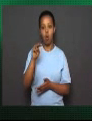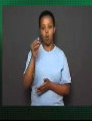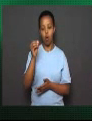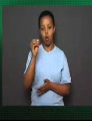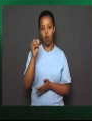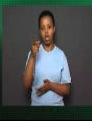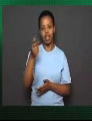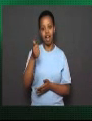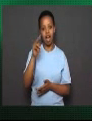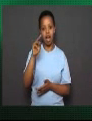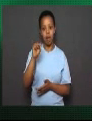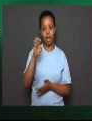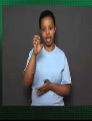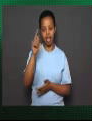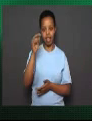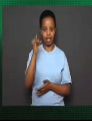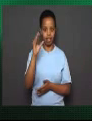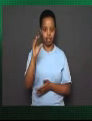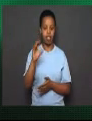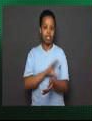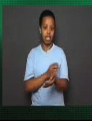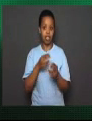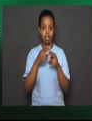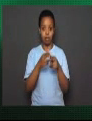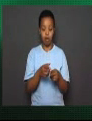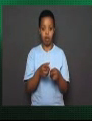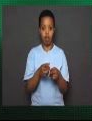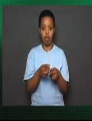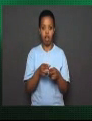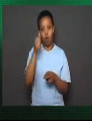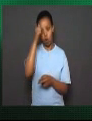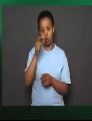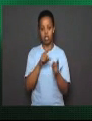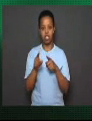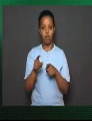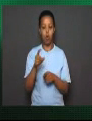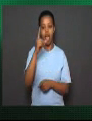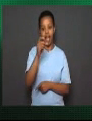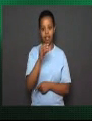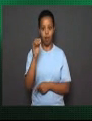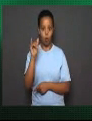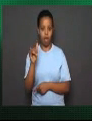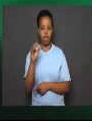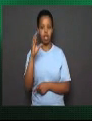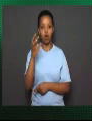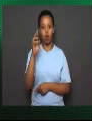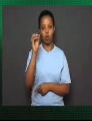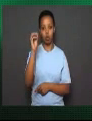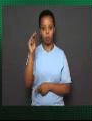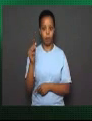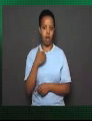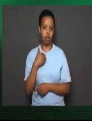sex, while males have an X and a Y chromosome and are